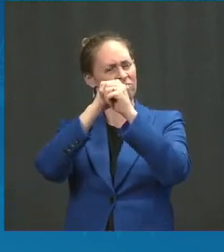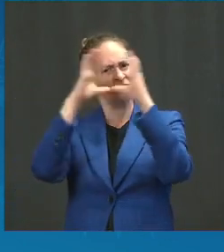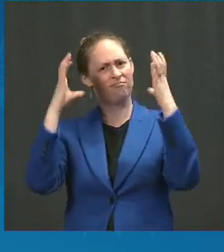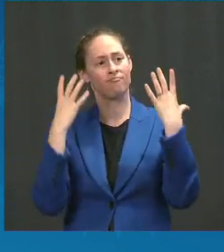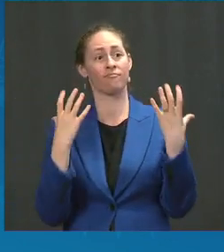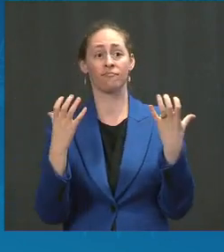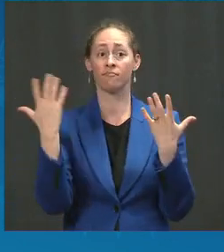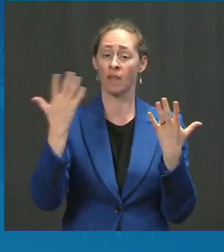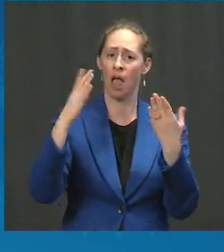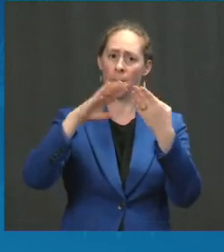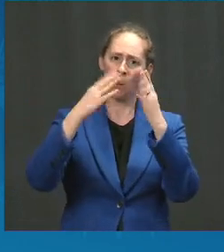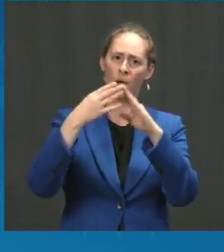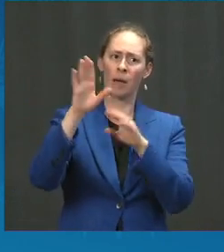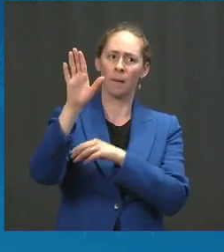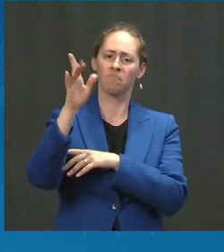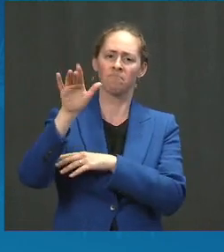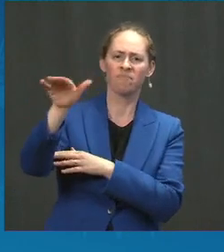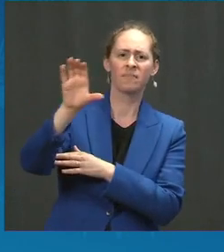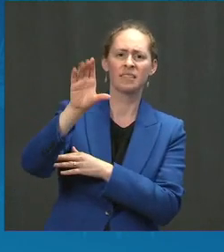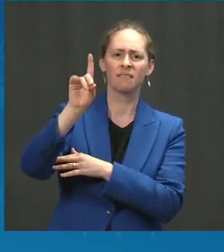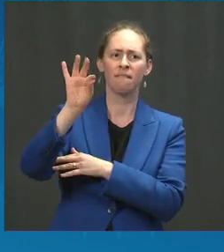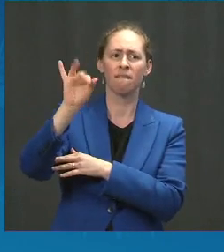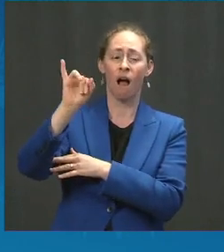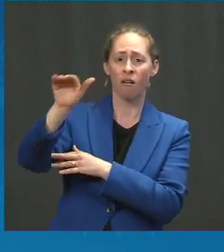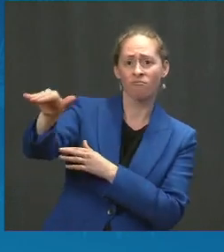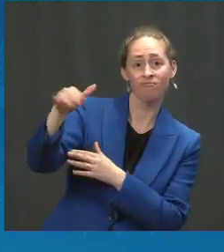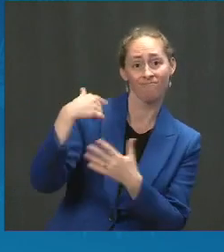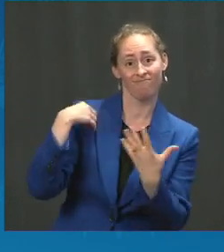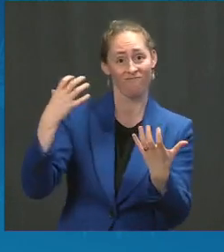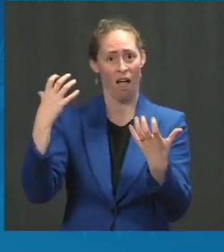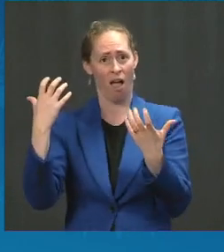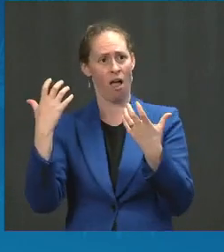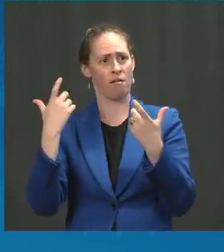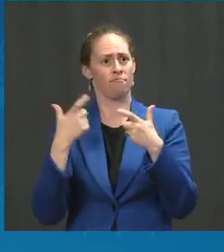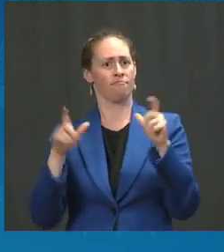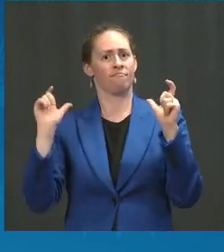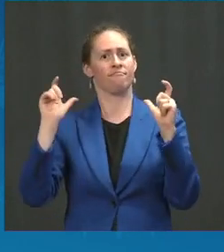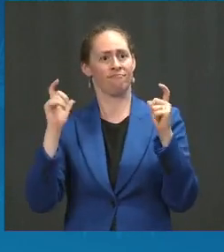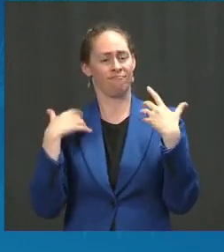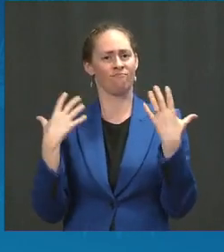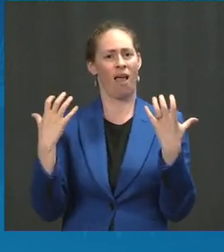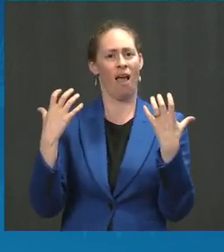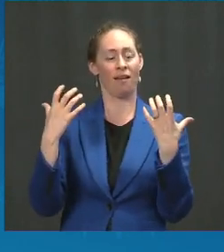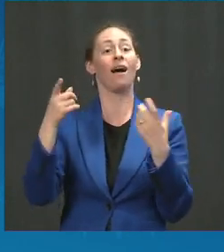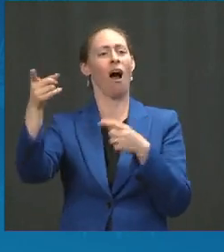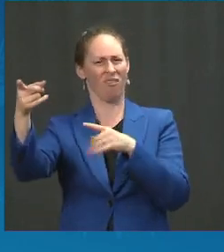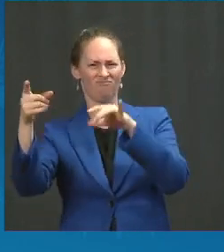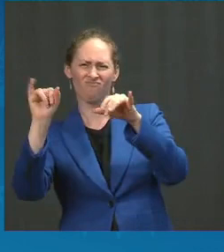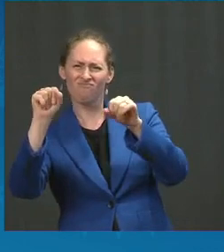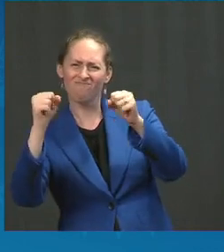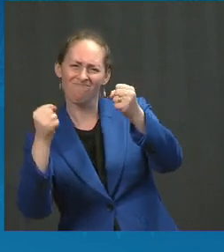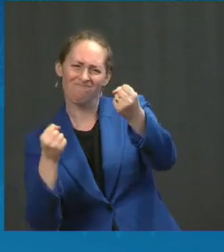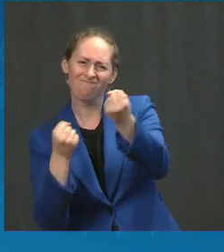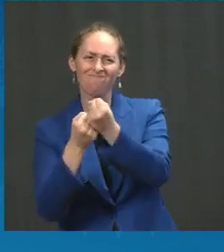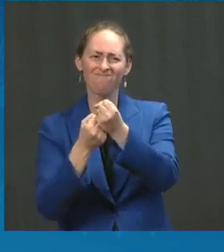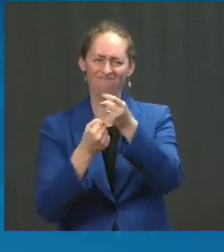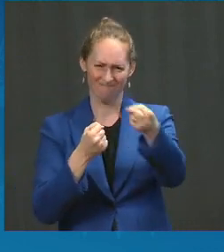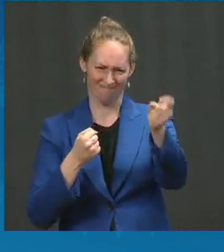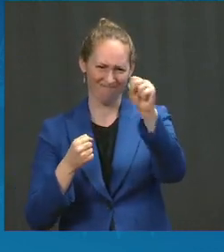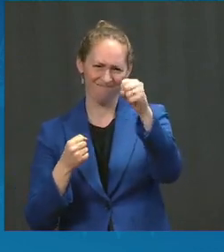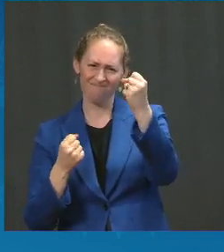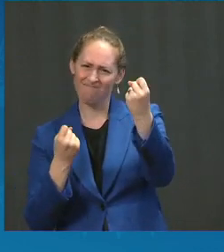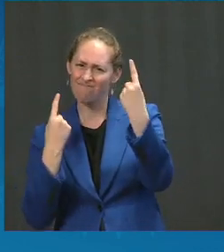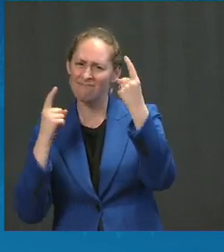catering company in that place actually was something the community wanted and would support. I met with and talked with